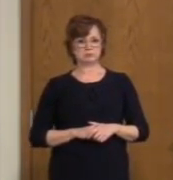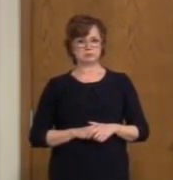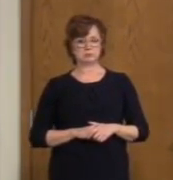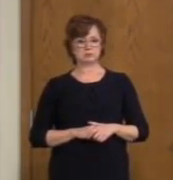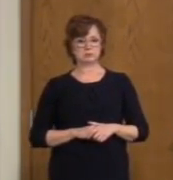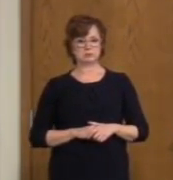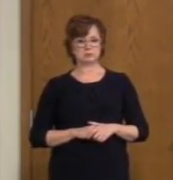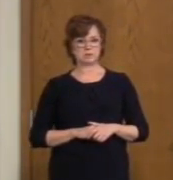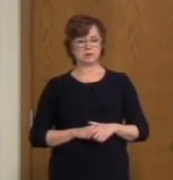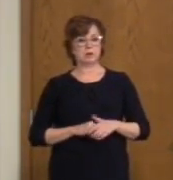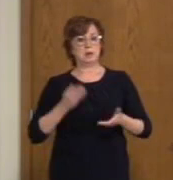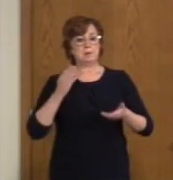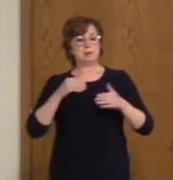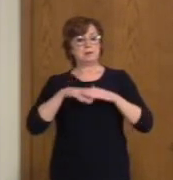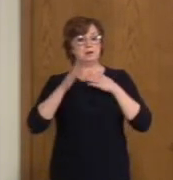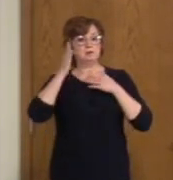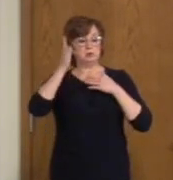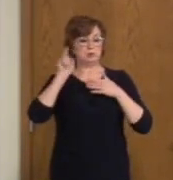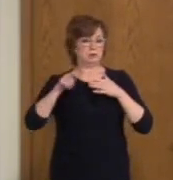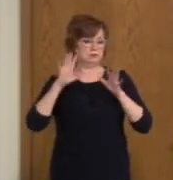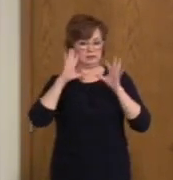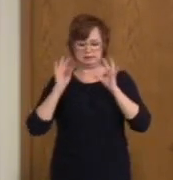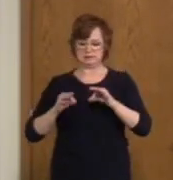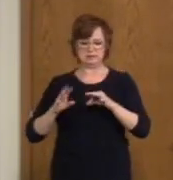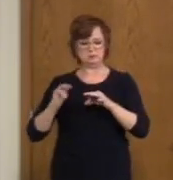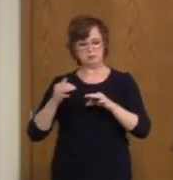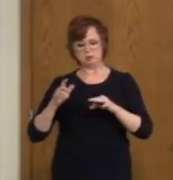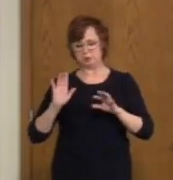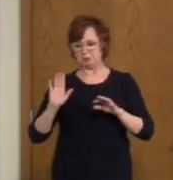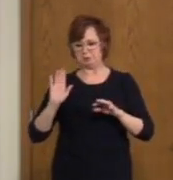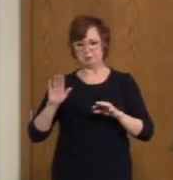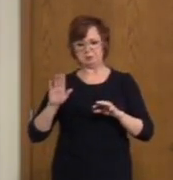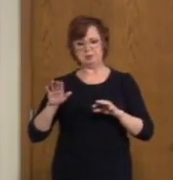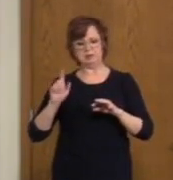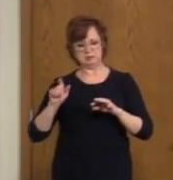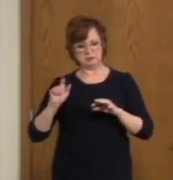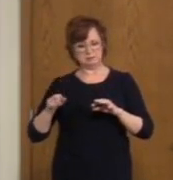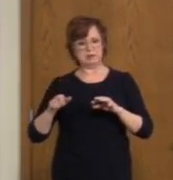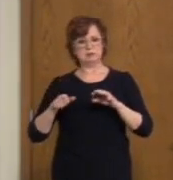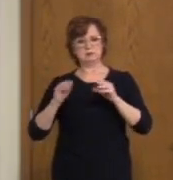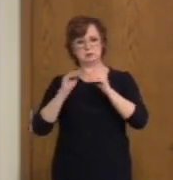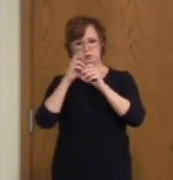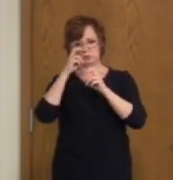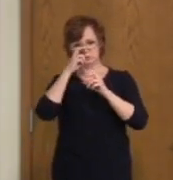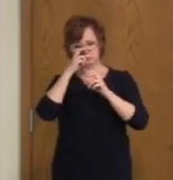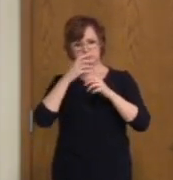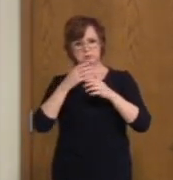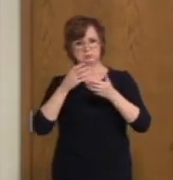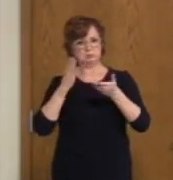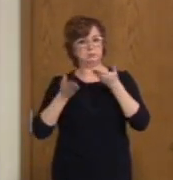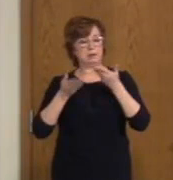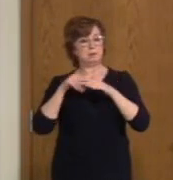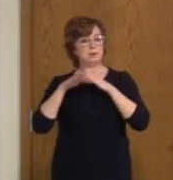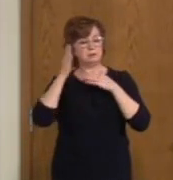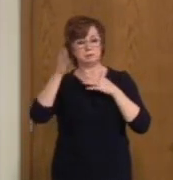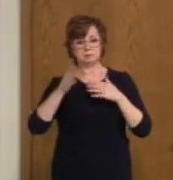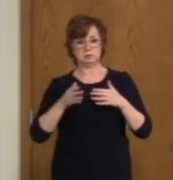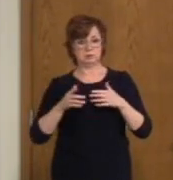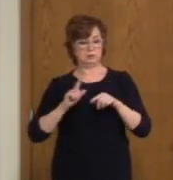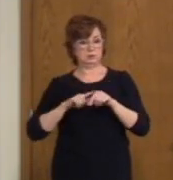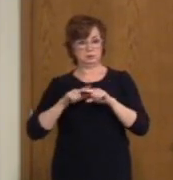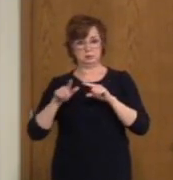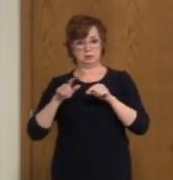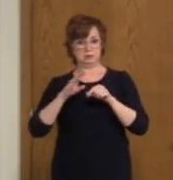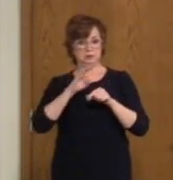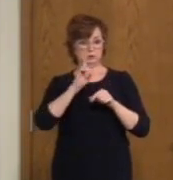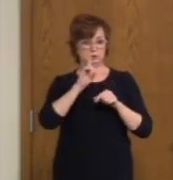saying, as per Dr. Shahab's comments earlier, that Moose Jaw is not at the stage where Regina is at this point